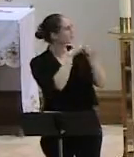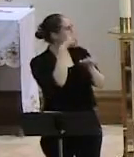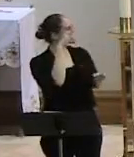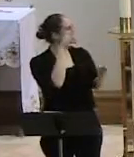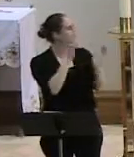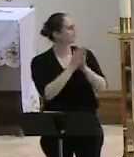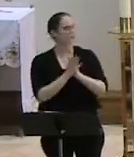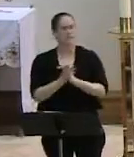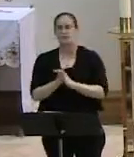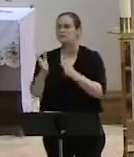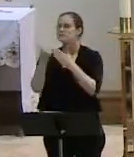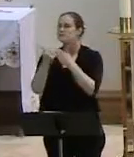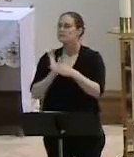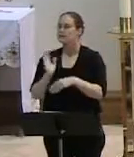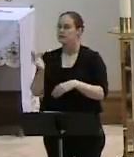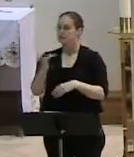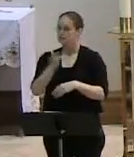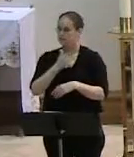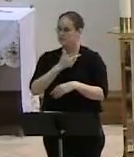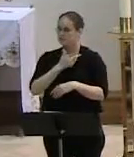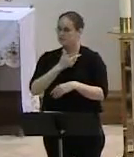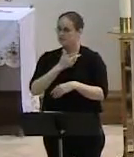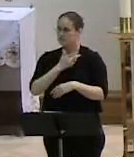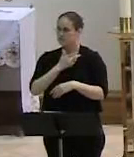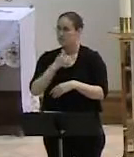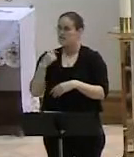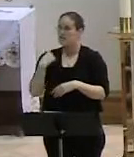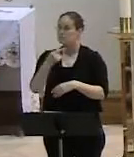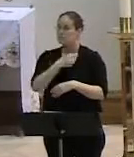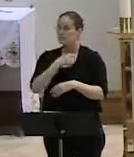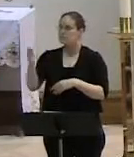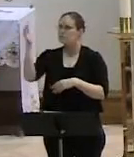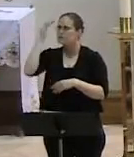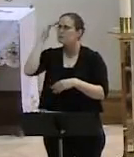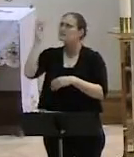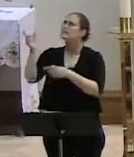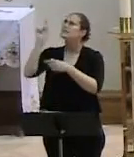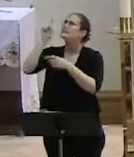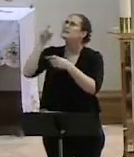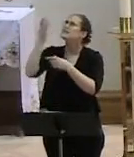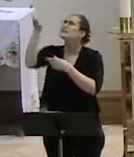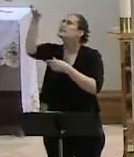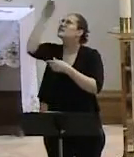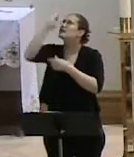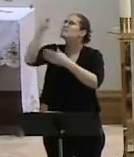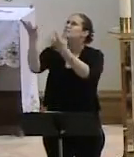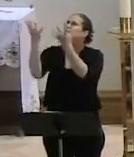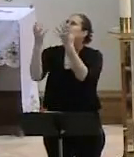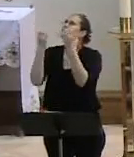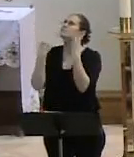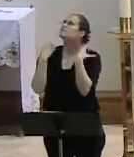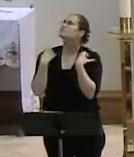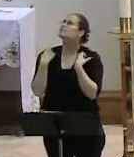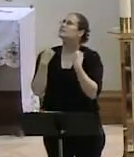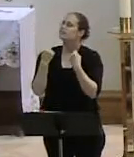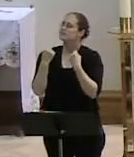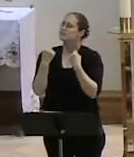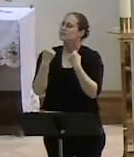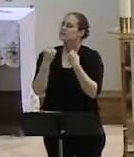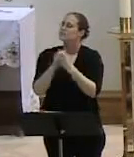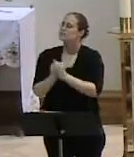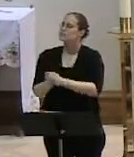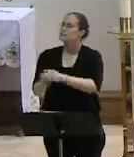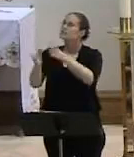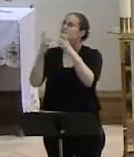Let's now prepare our hearts. As we know, we need God's healing. We call to mind our sins, ask